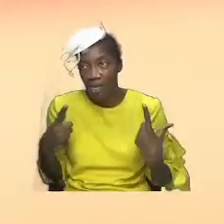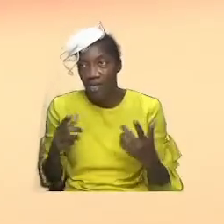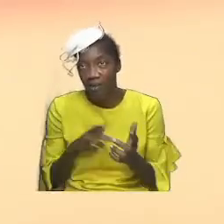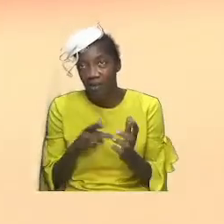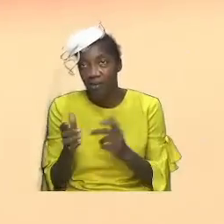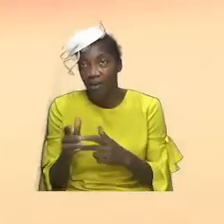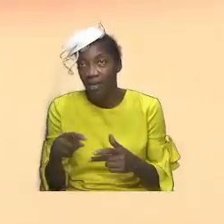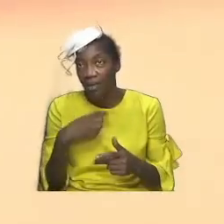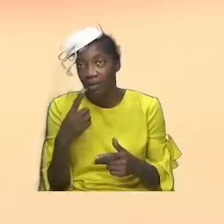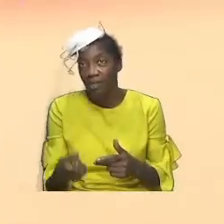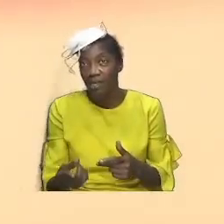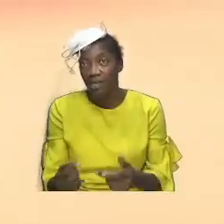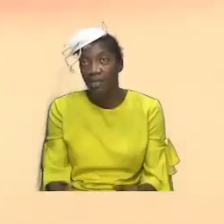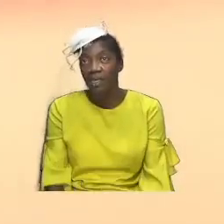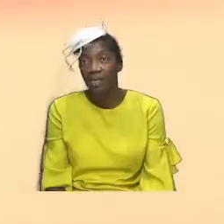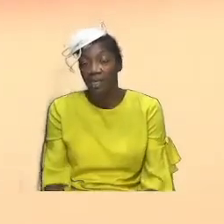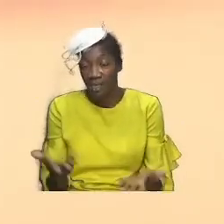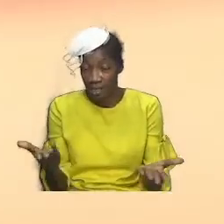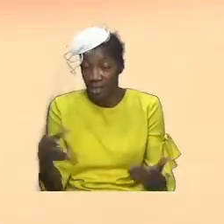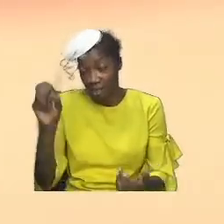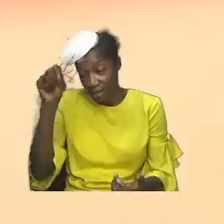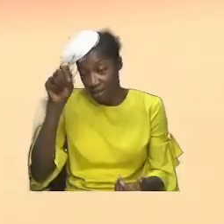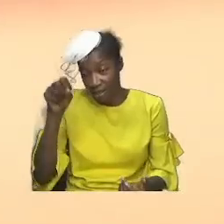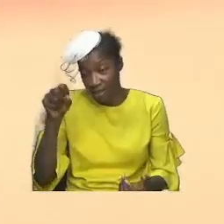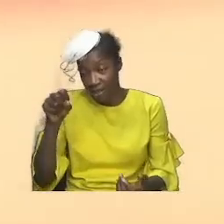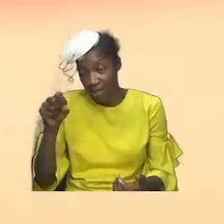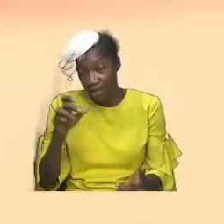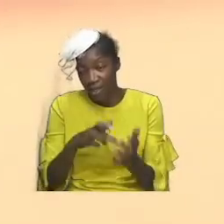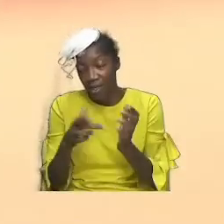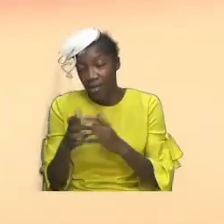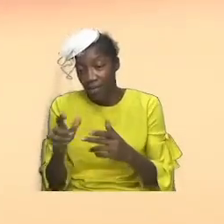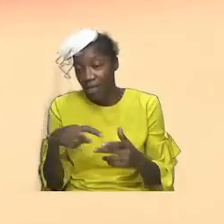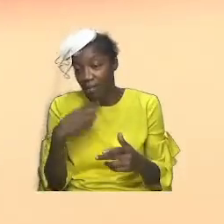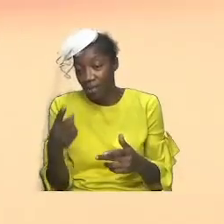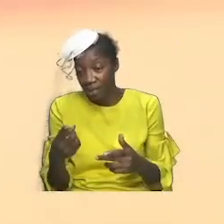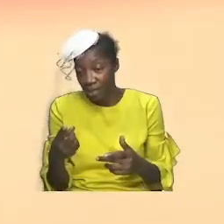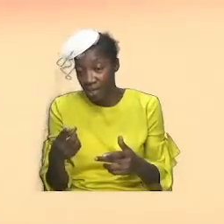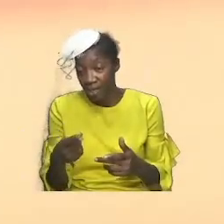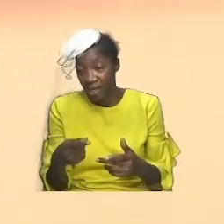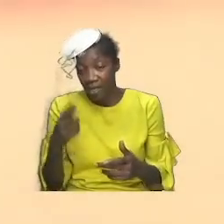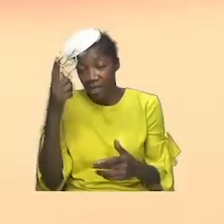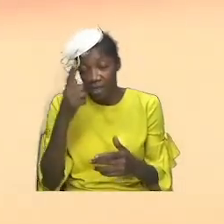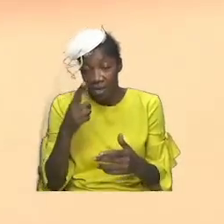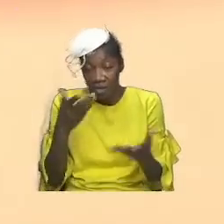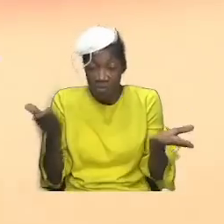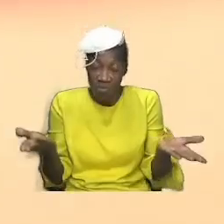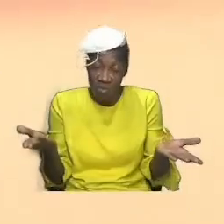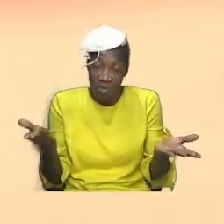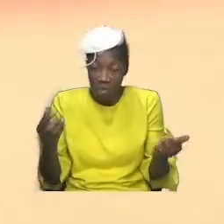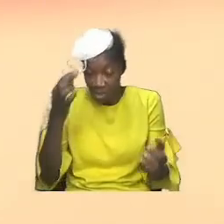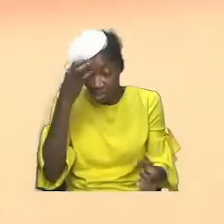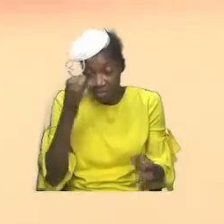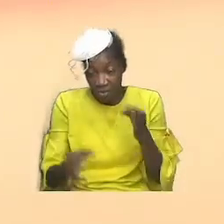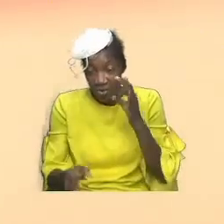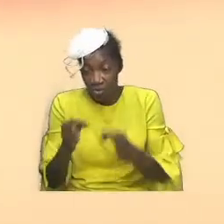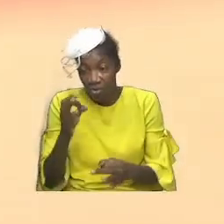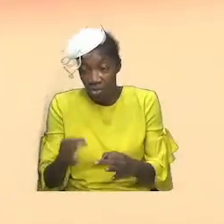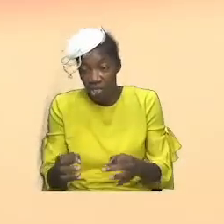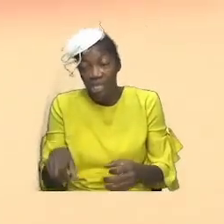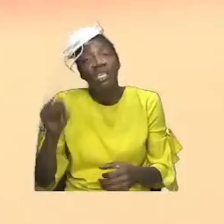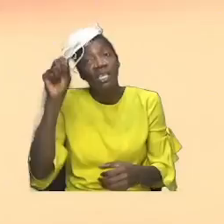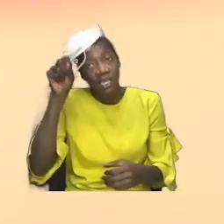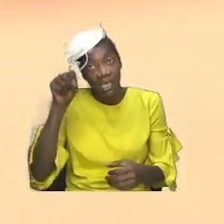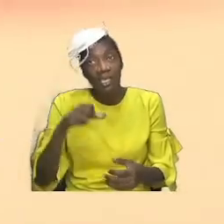it? Yes, it did. Has the Bible disclosed what he's going to be judging us on the basis of? Yes, it